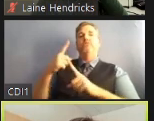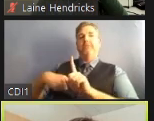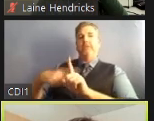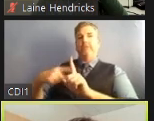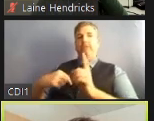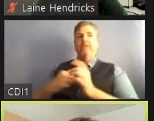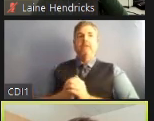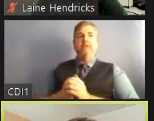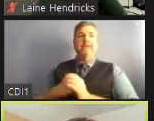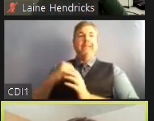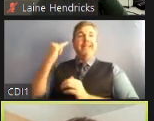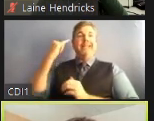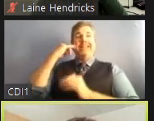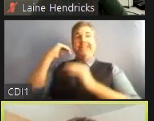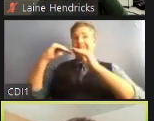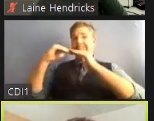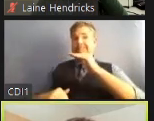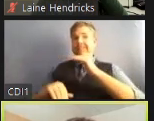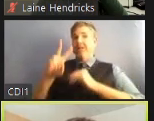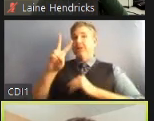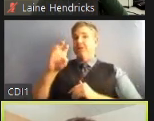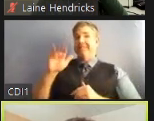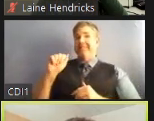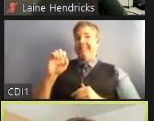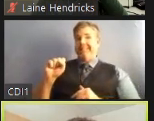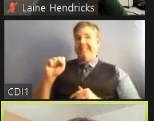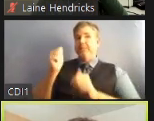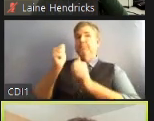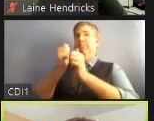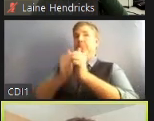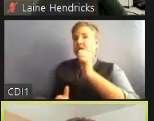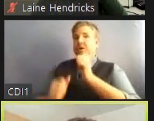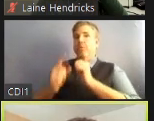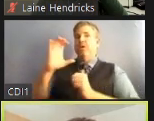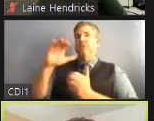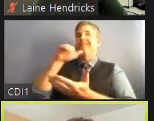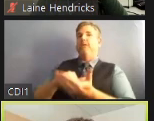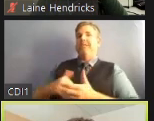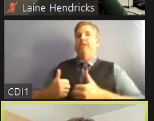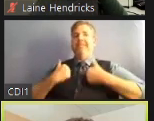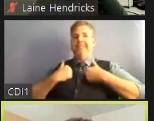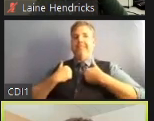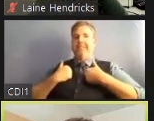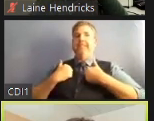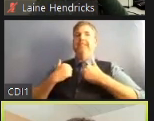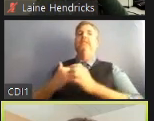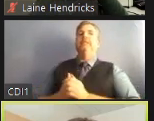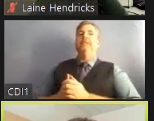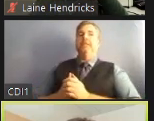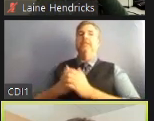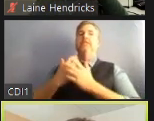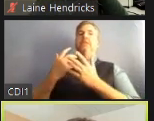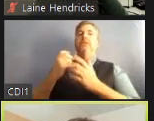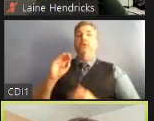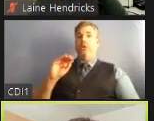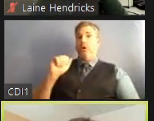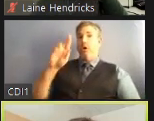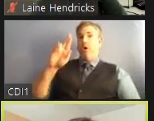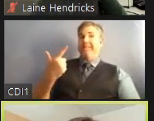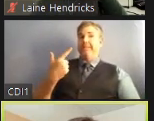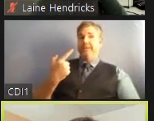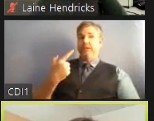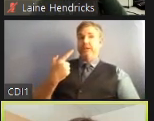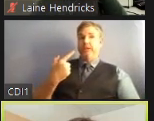per 100,000 residents. So on August 21, which is a Friday, we'll look back at the previous 2 weeks, and if our rate is below